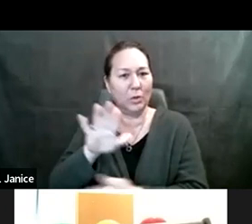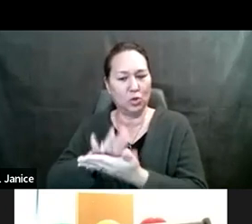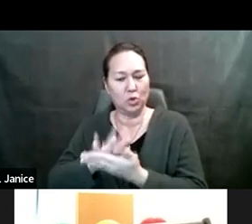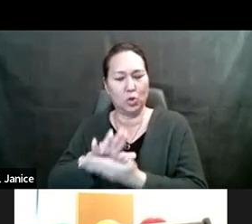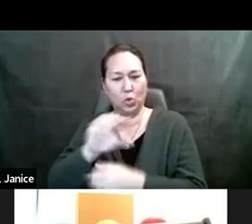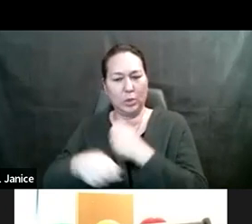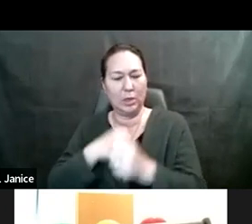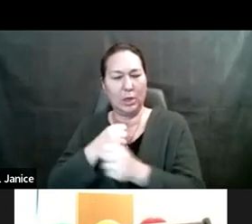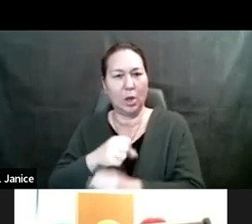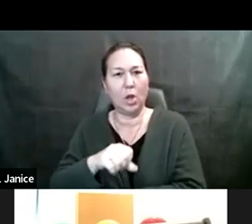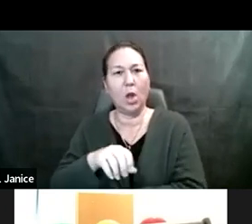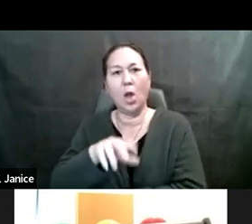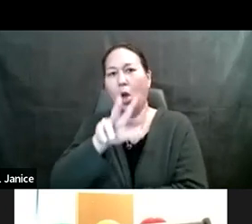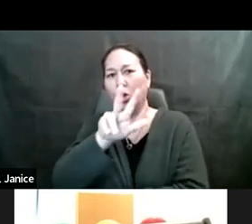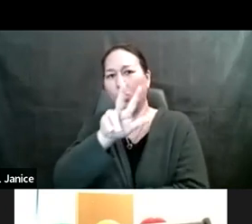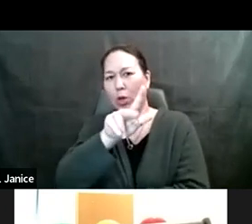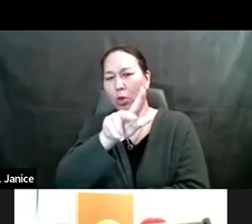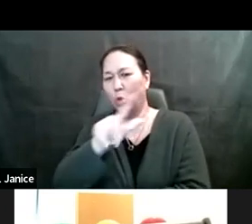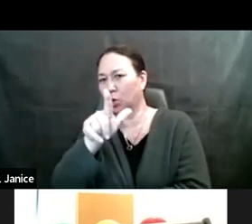especially 24.